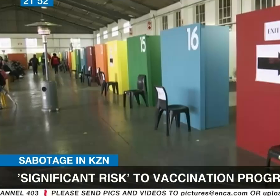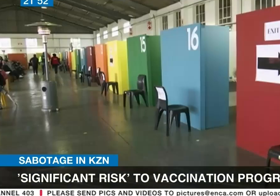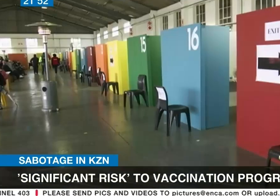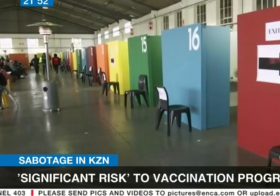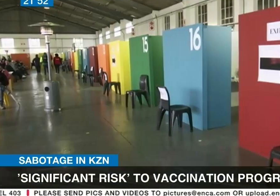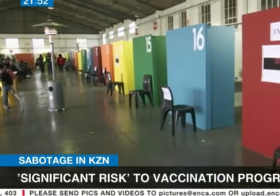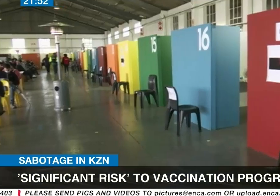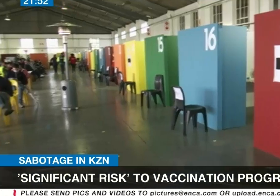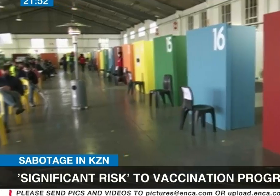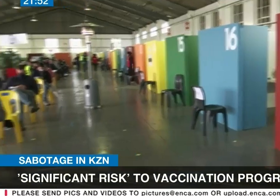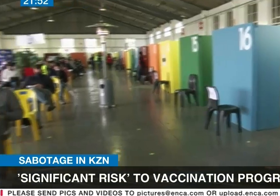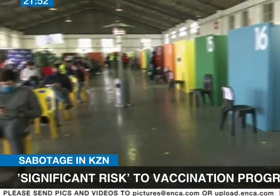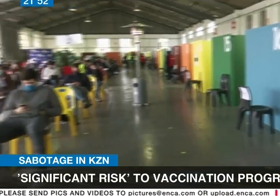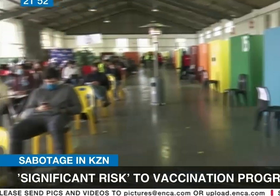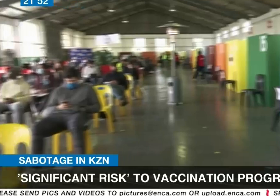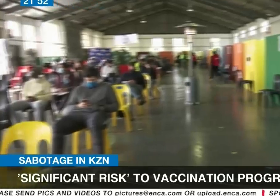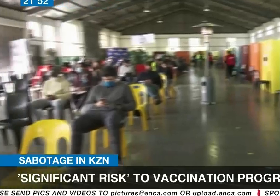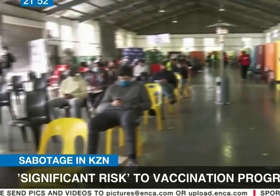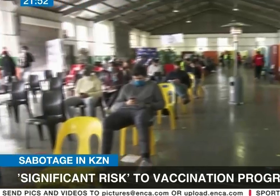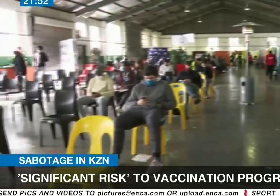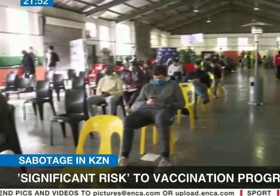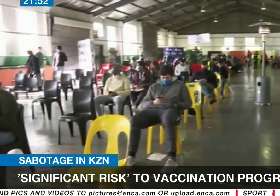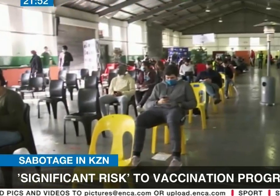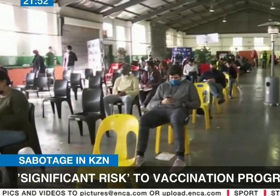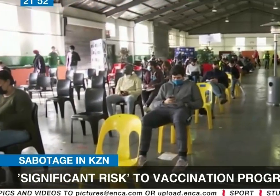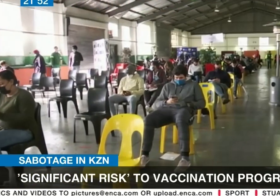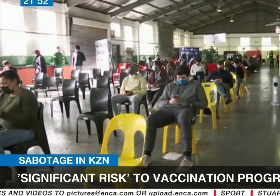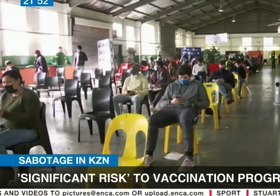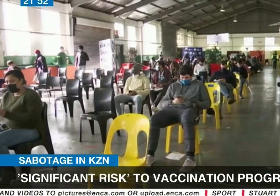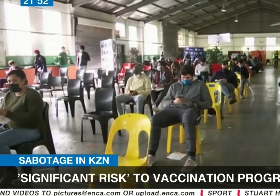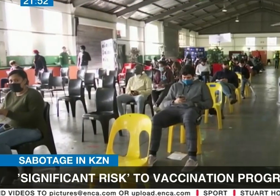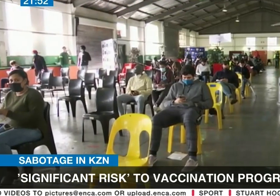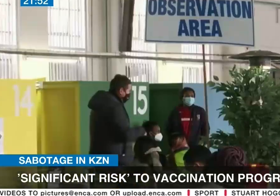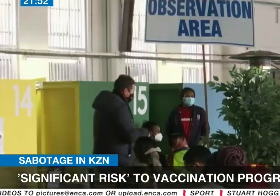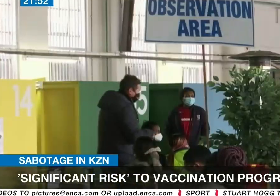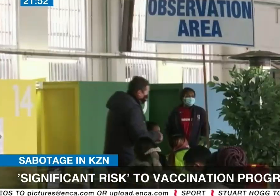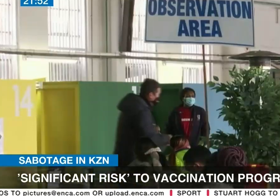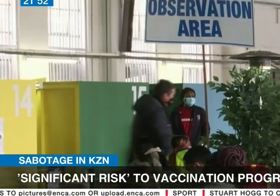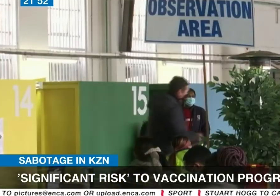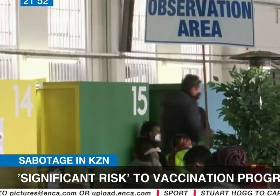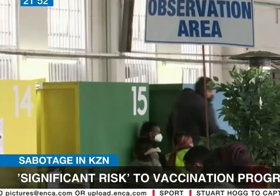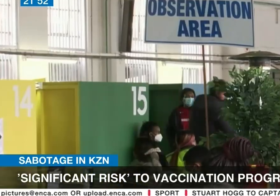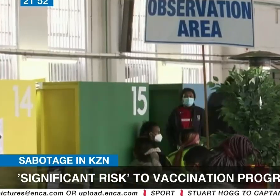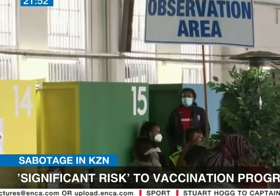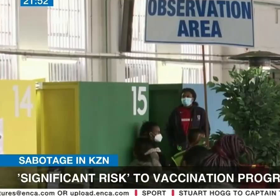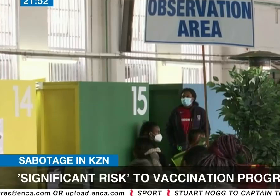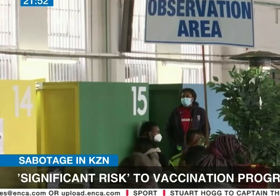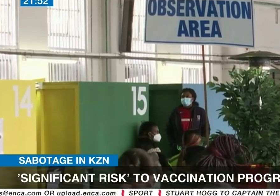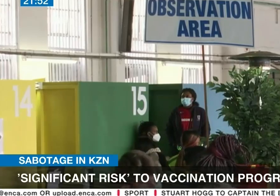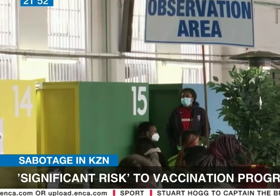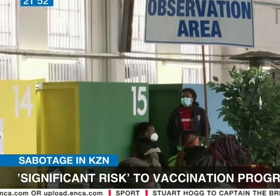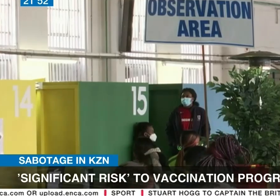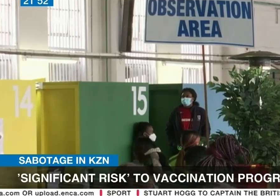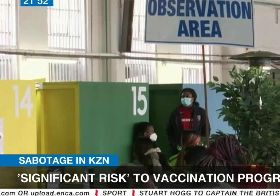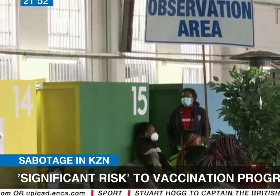with. Despite a more than 13% increase in new COVID-19 cases over the last week, provincial health authorities say